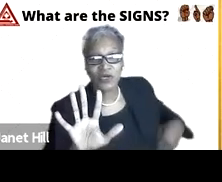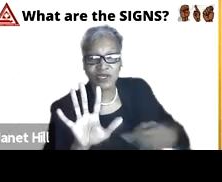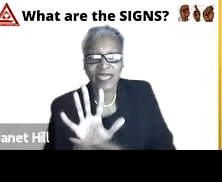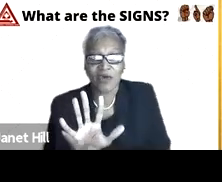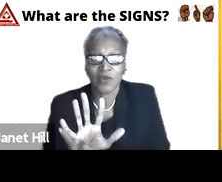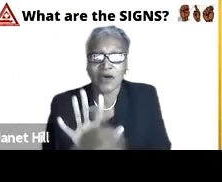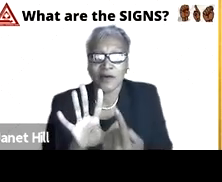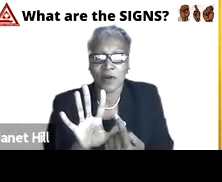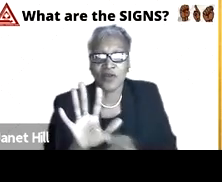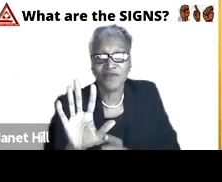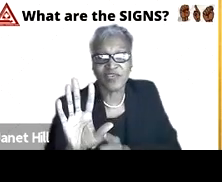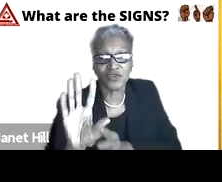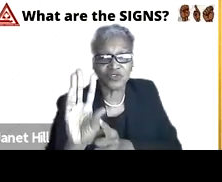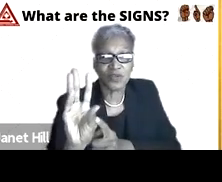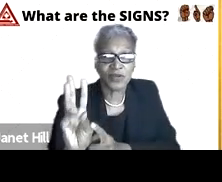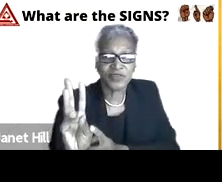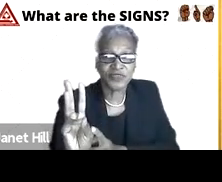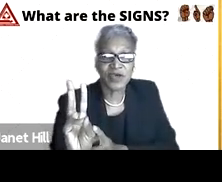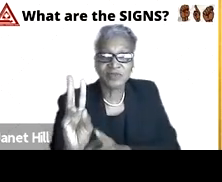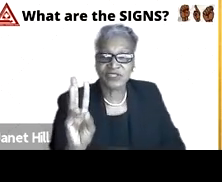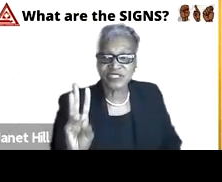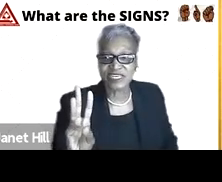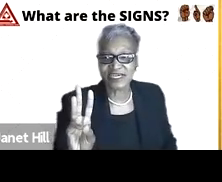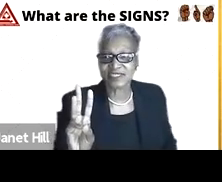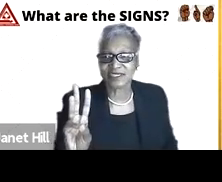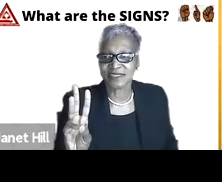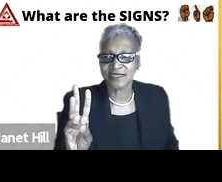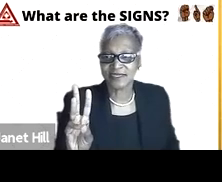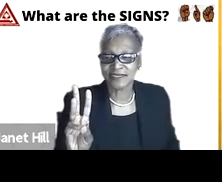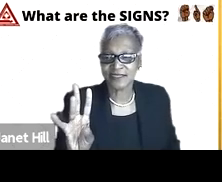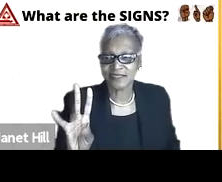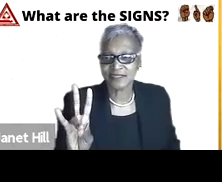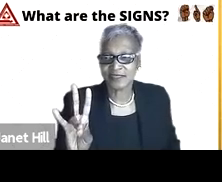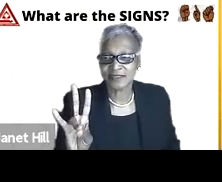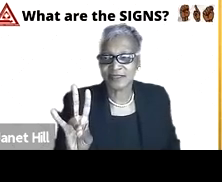6, 7, 8, and 9, we're going to count up on the fingers. Bring the thumb to the 6.